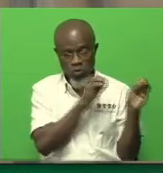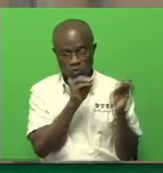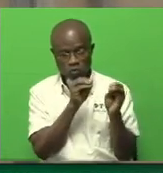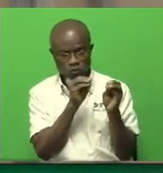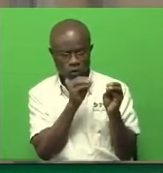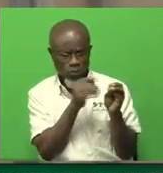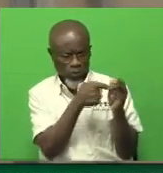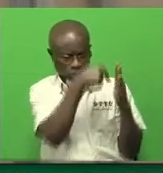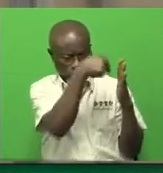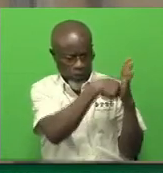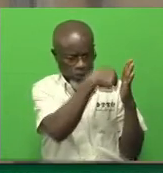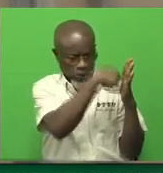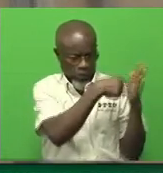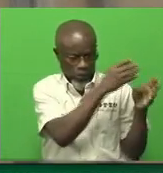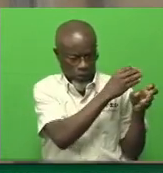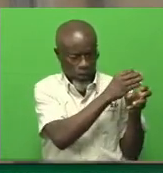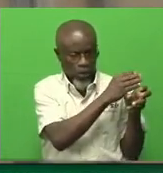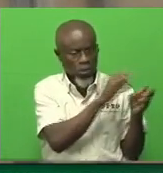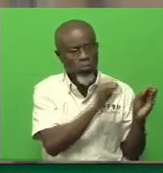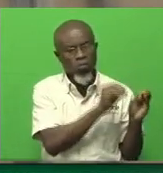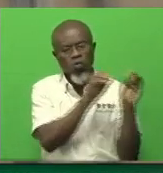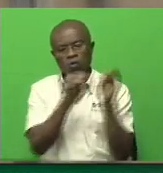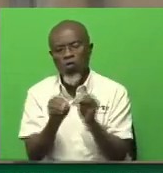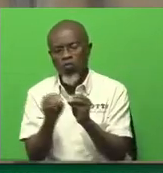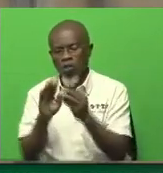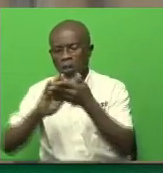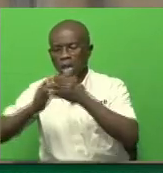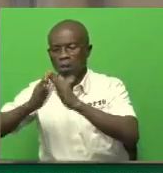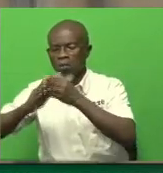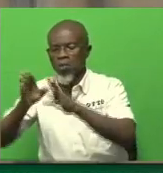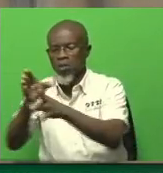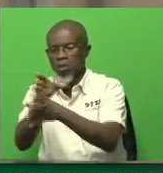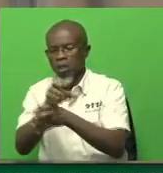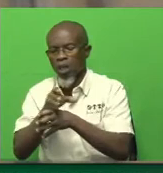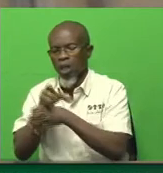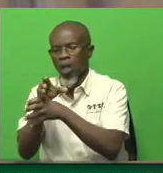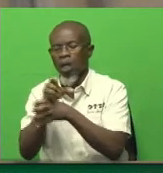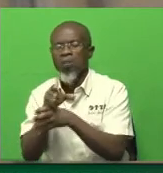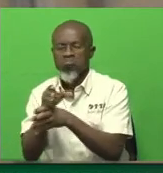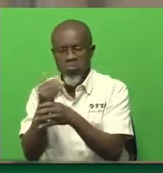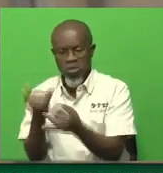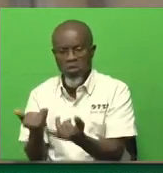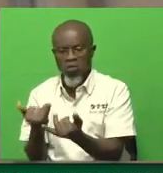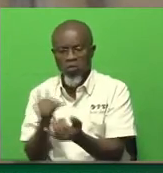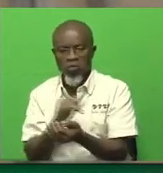community-based care as a Cornerstone of our new Mental Health Trust